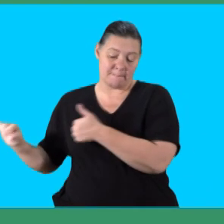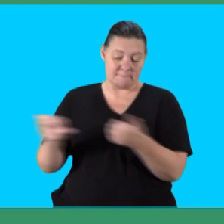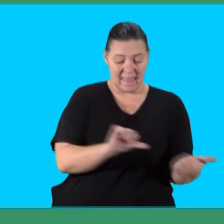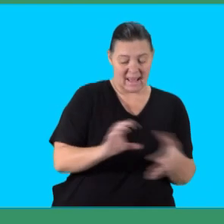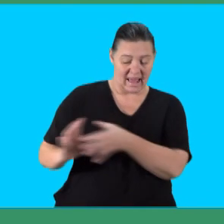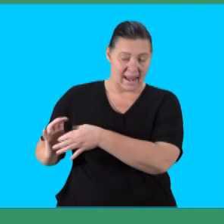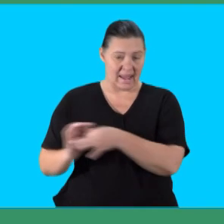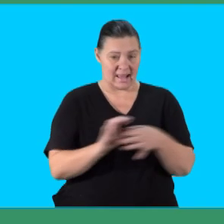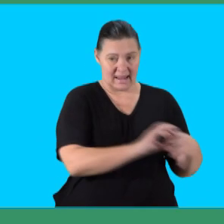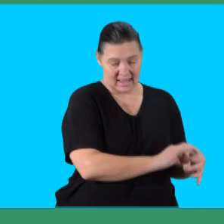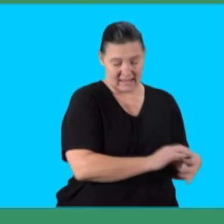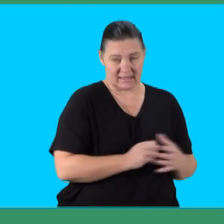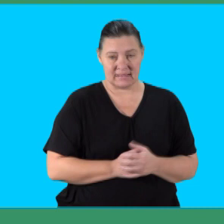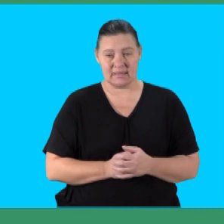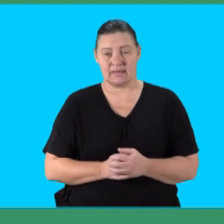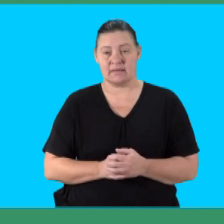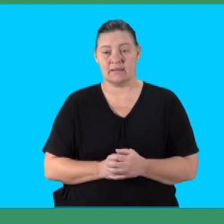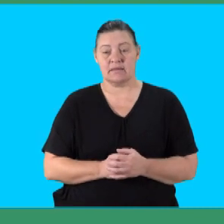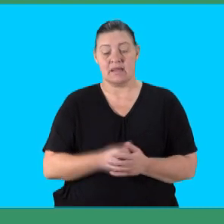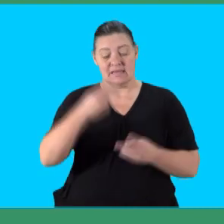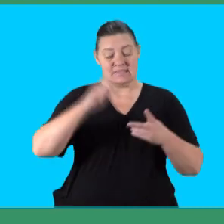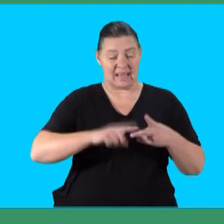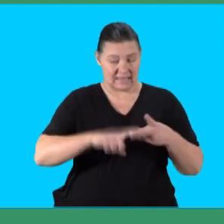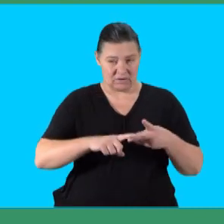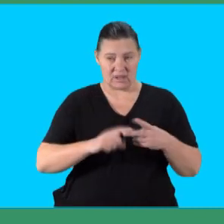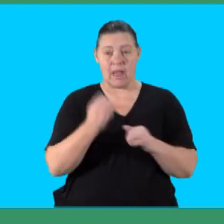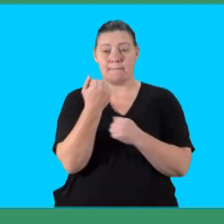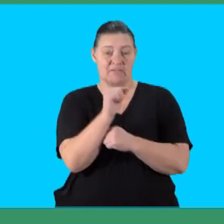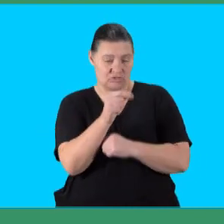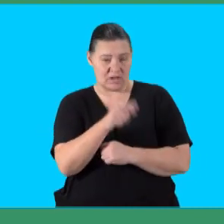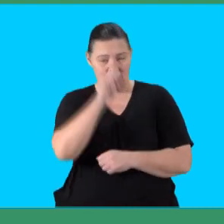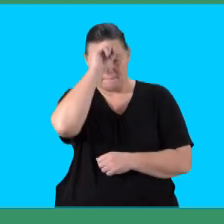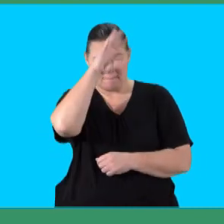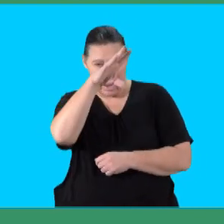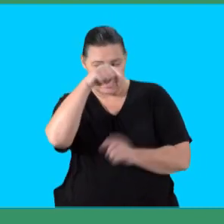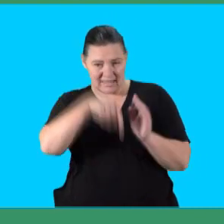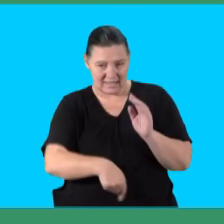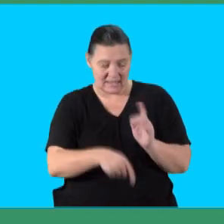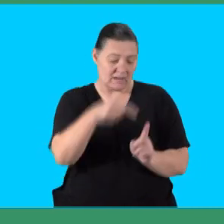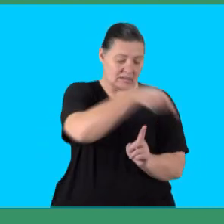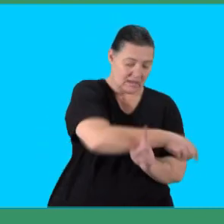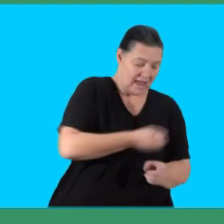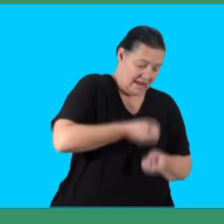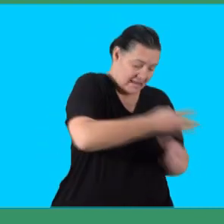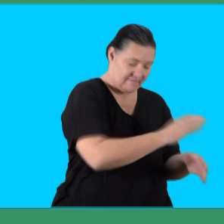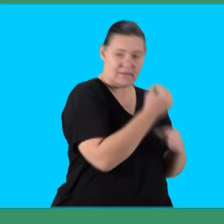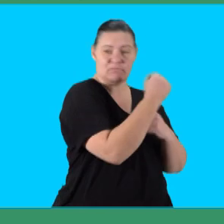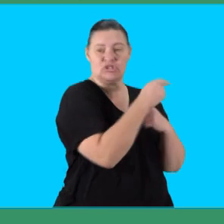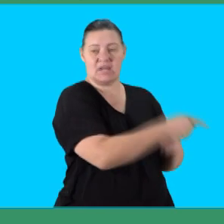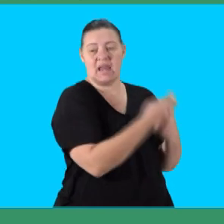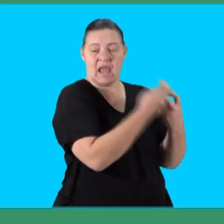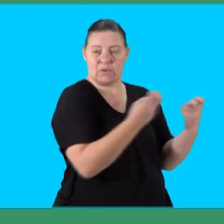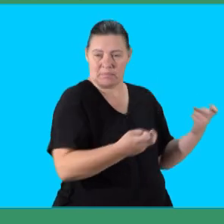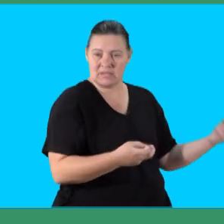link. A manufacturing company in the secondary sector may provide a mining company in the primary sector with machinery